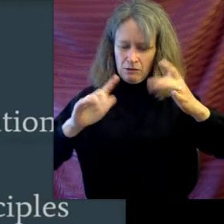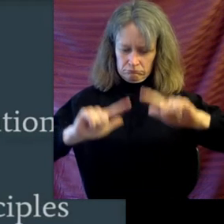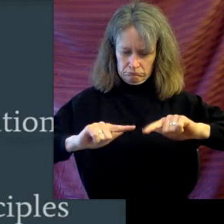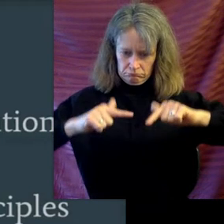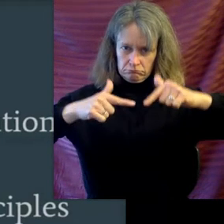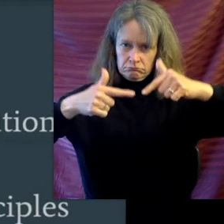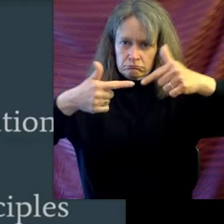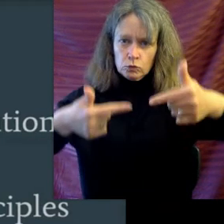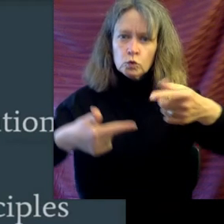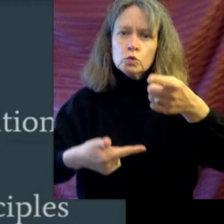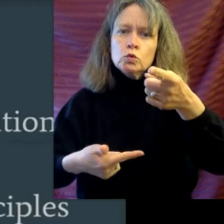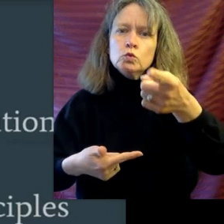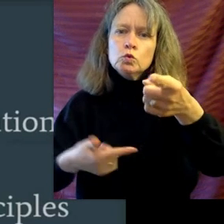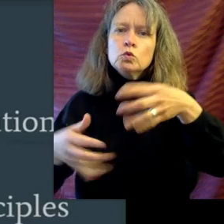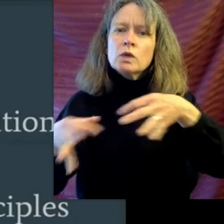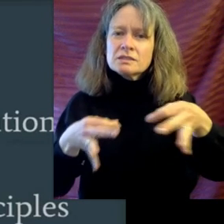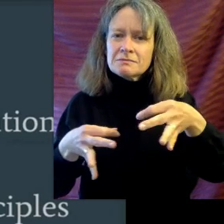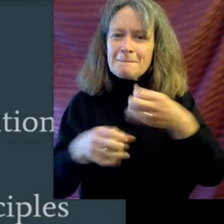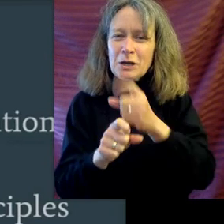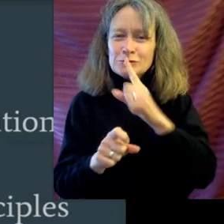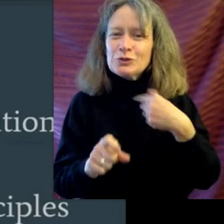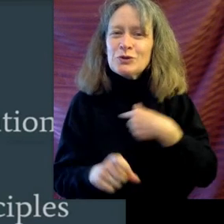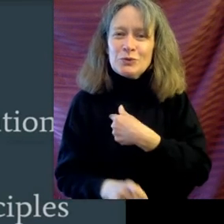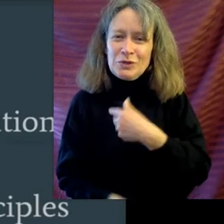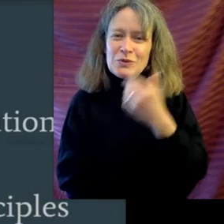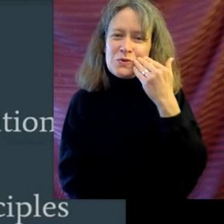so that we know you understand it.